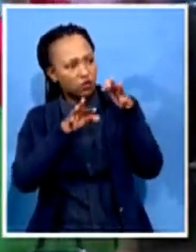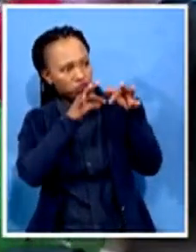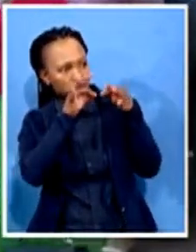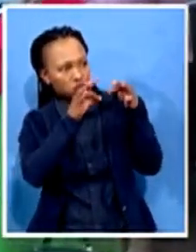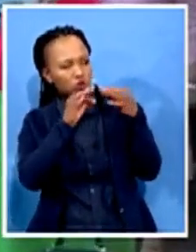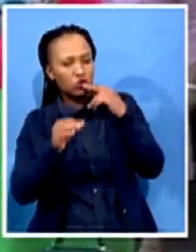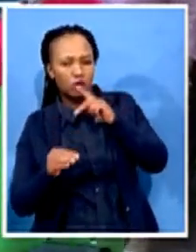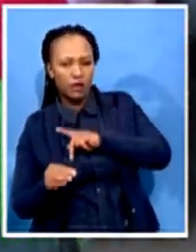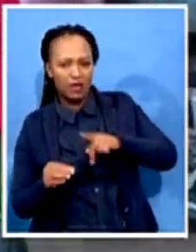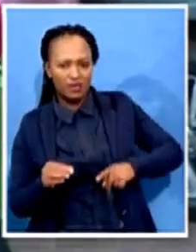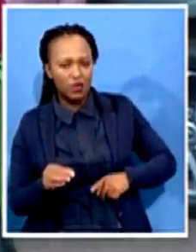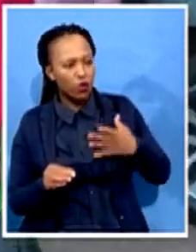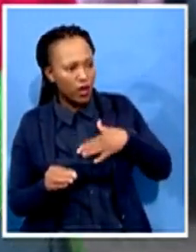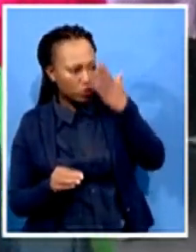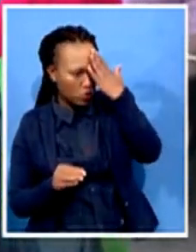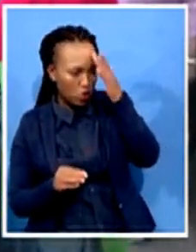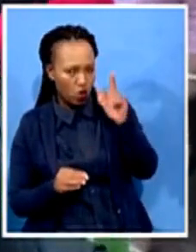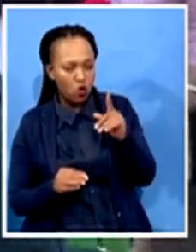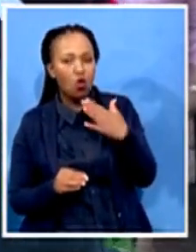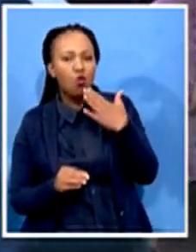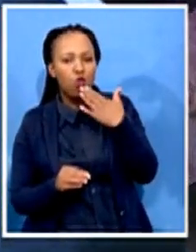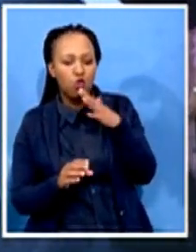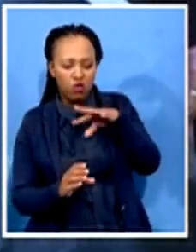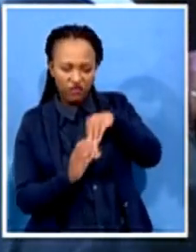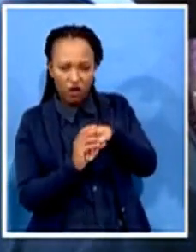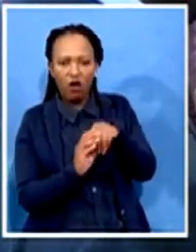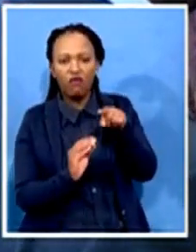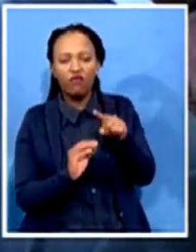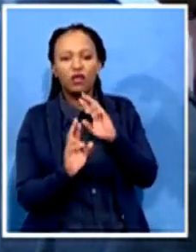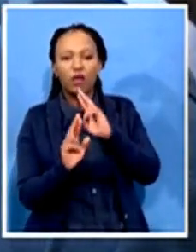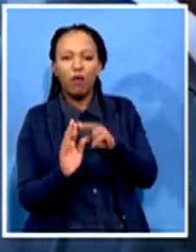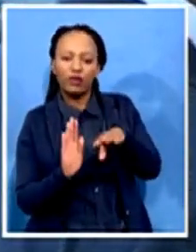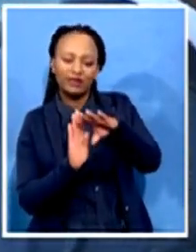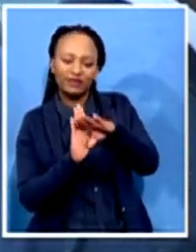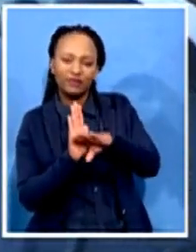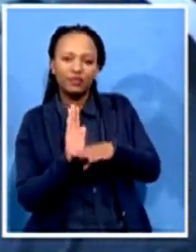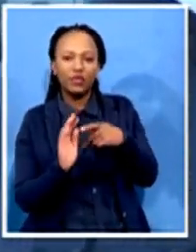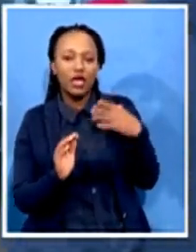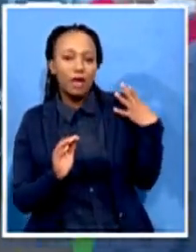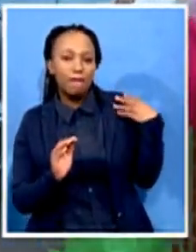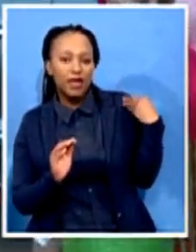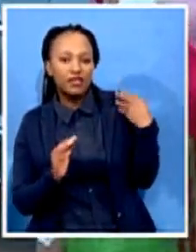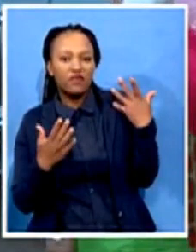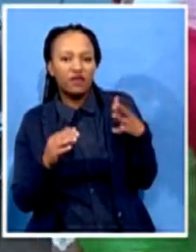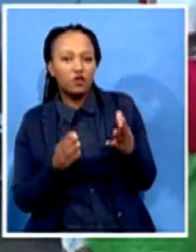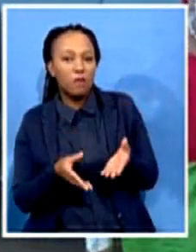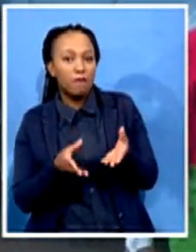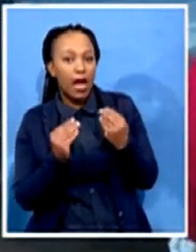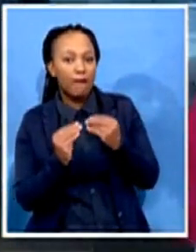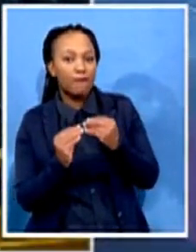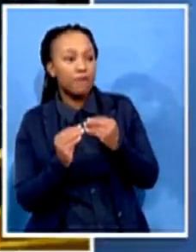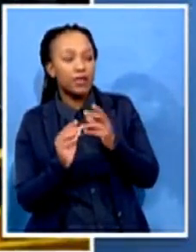is implicated in that report, where did the minister get her directive from, and who